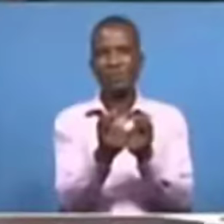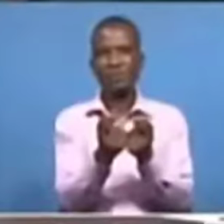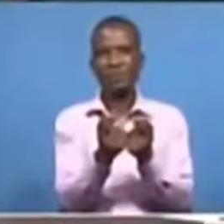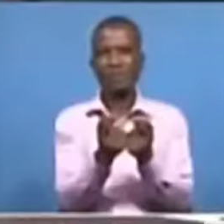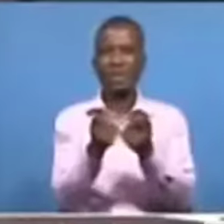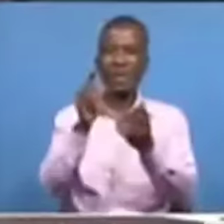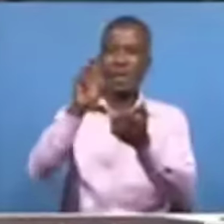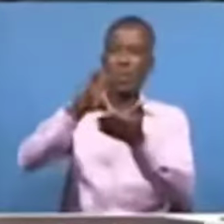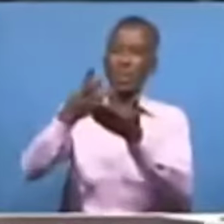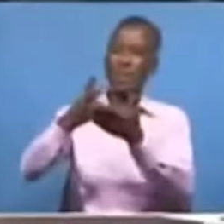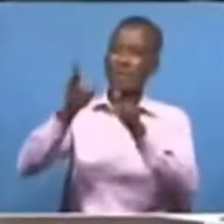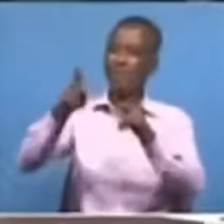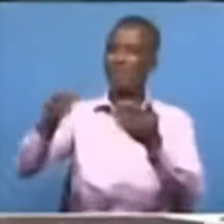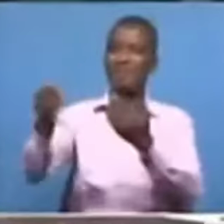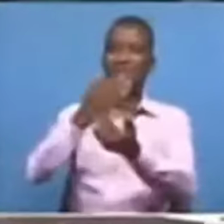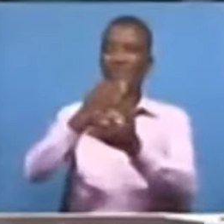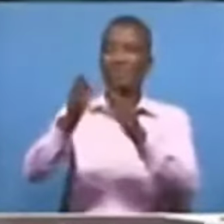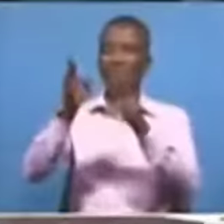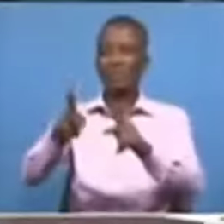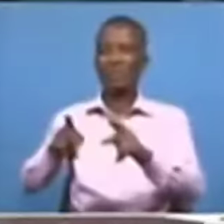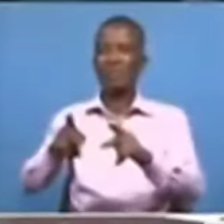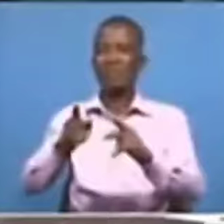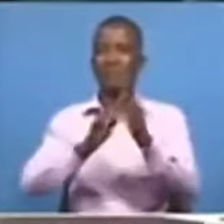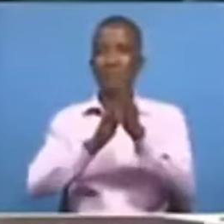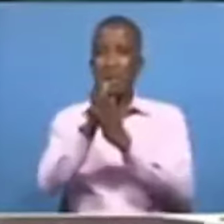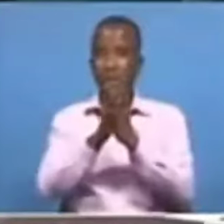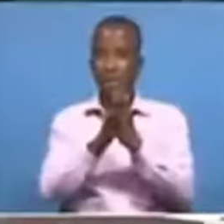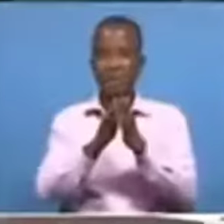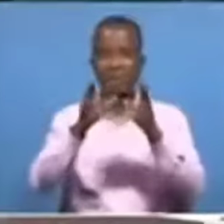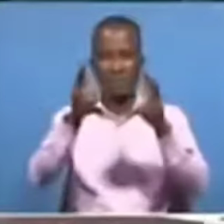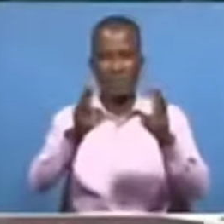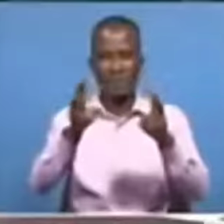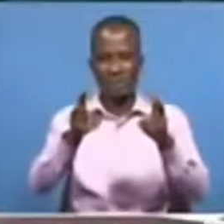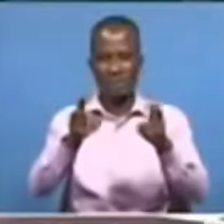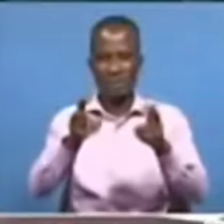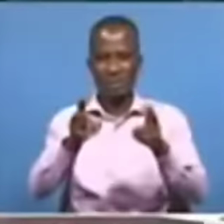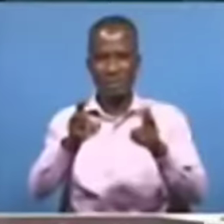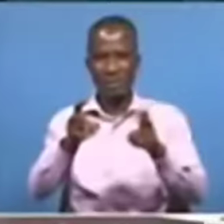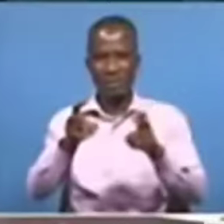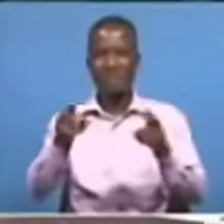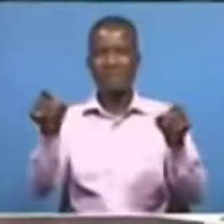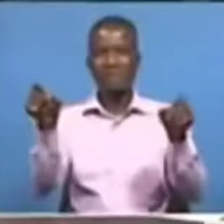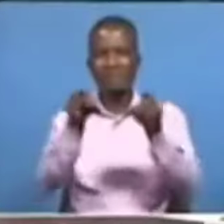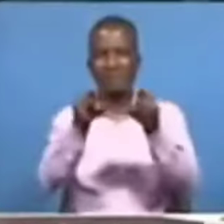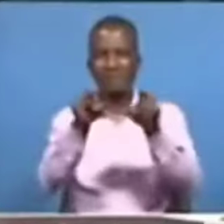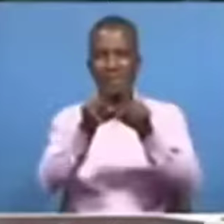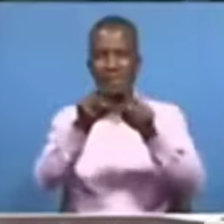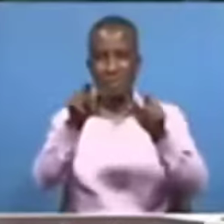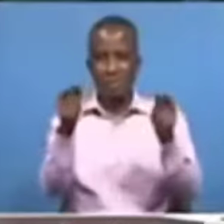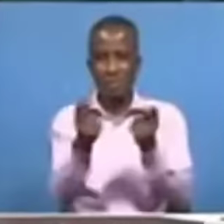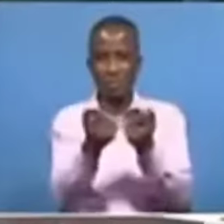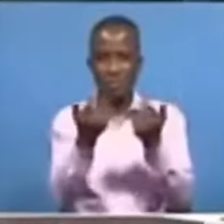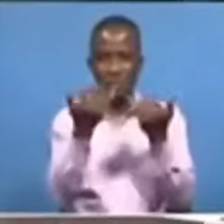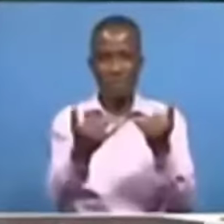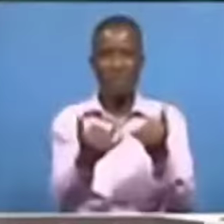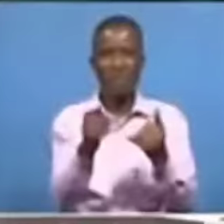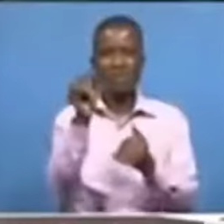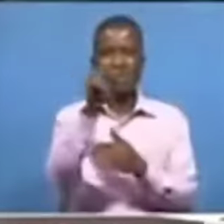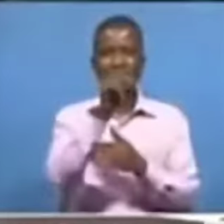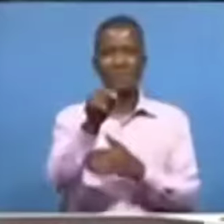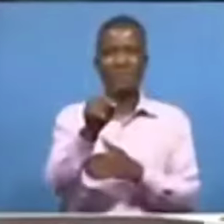a witness or any person and your interest in the case is substantially the same as a party in that case, then